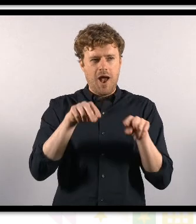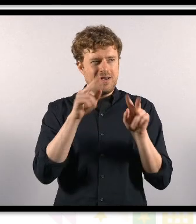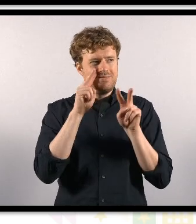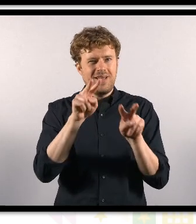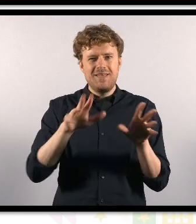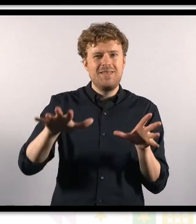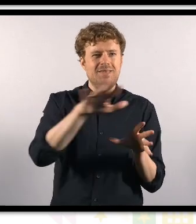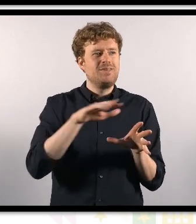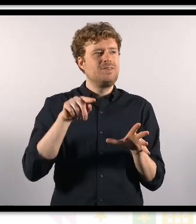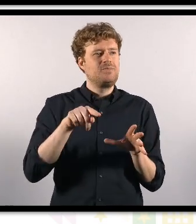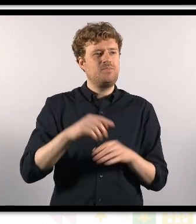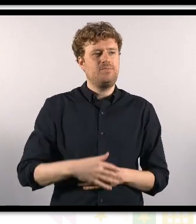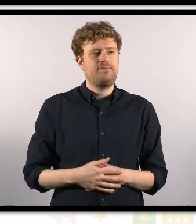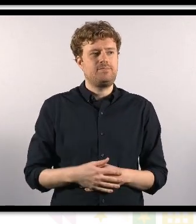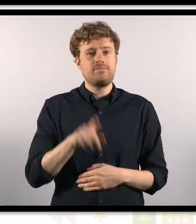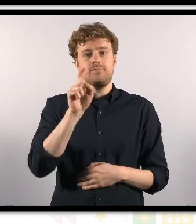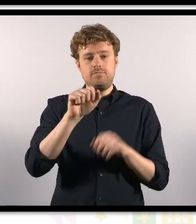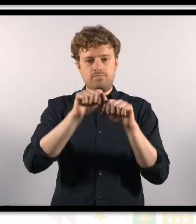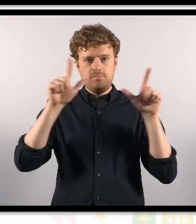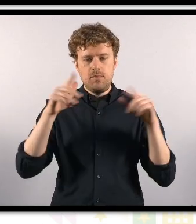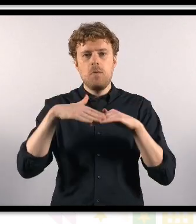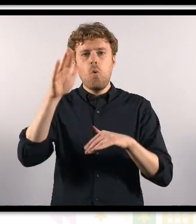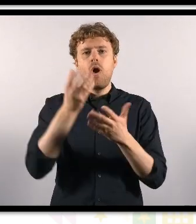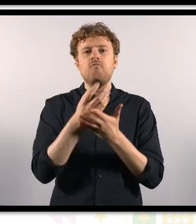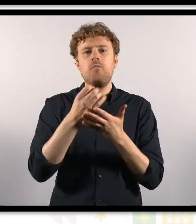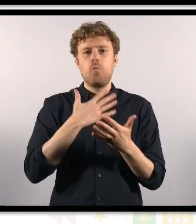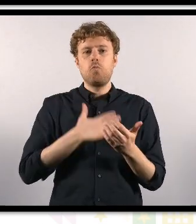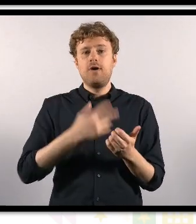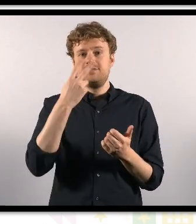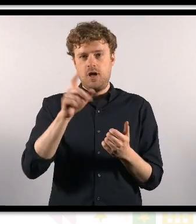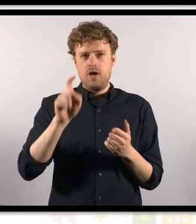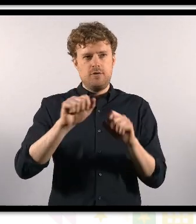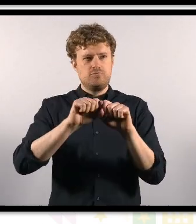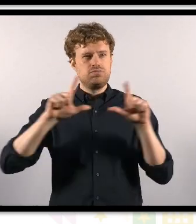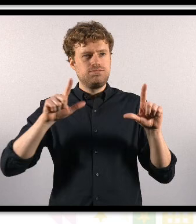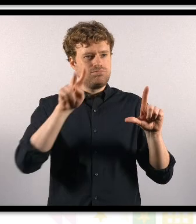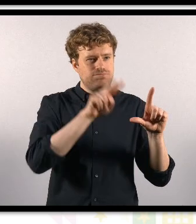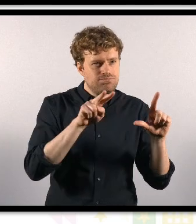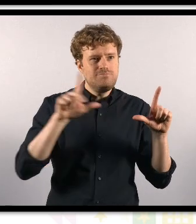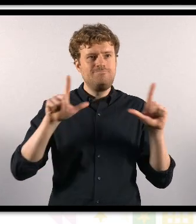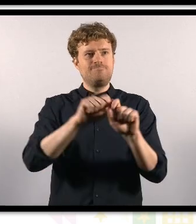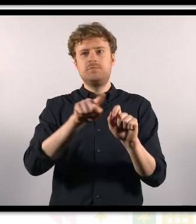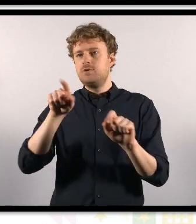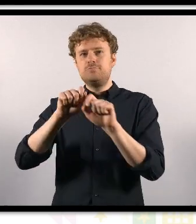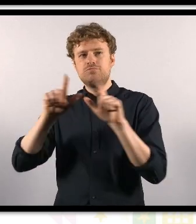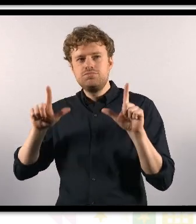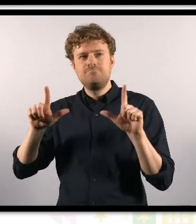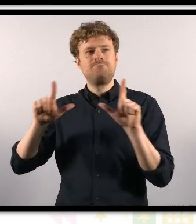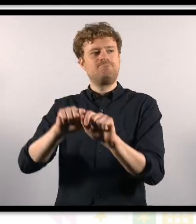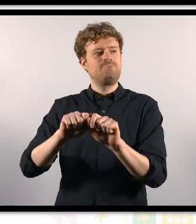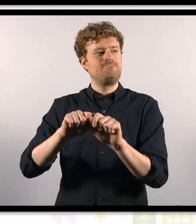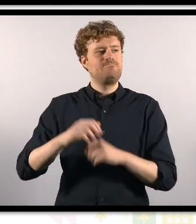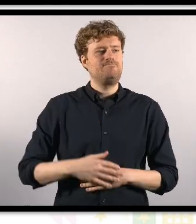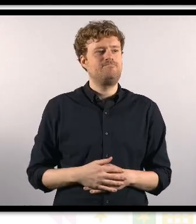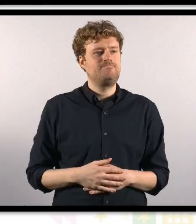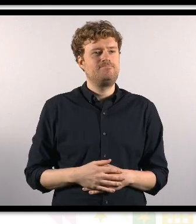CNCF artifact hub. So it's integrated into the community. It's pulled from that community repository. And with just a click, I can get an add-on like Cert Manager installed and